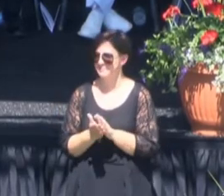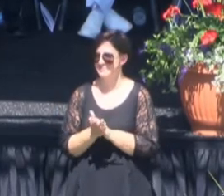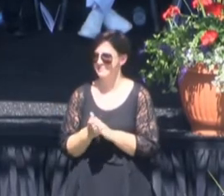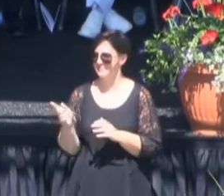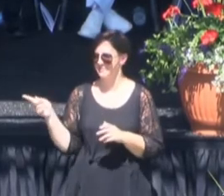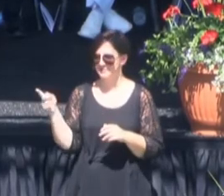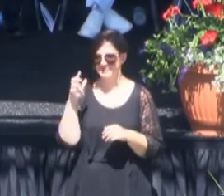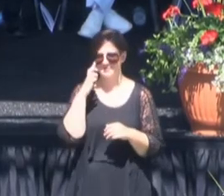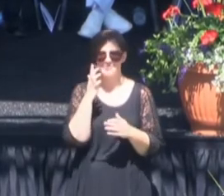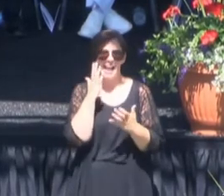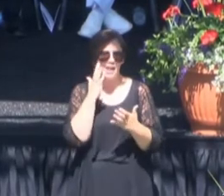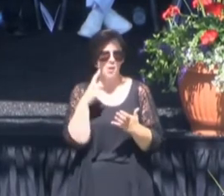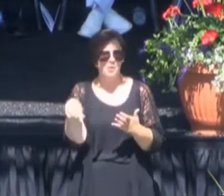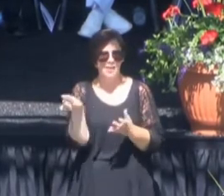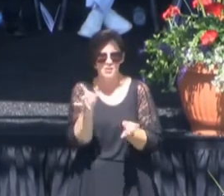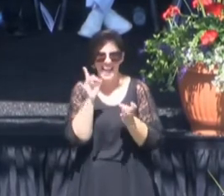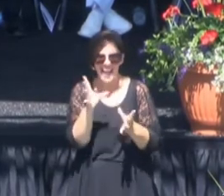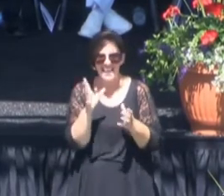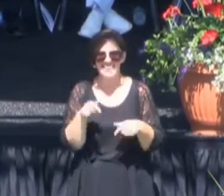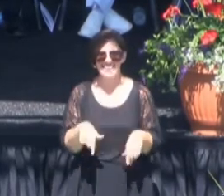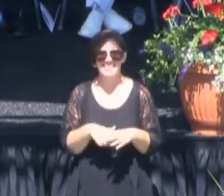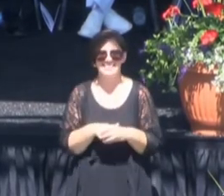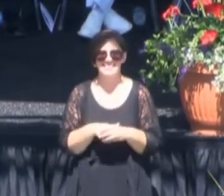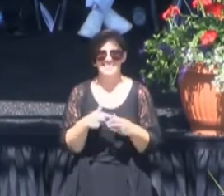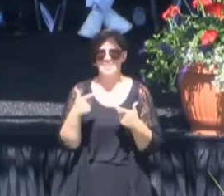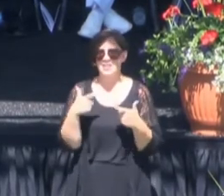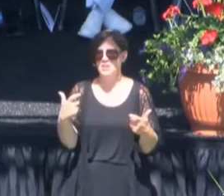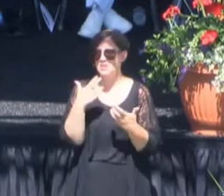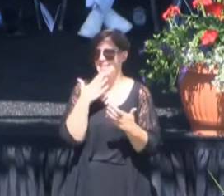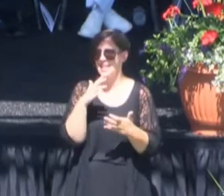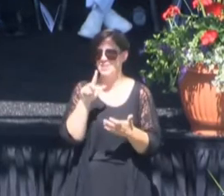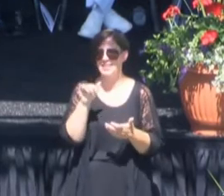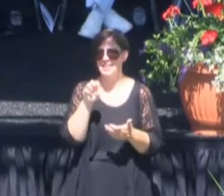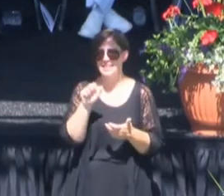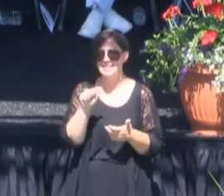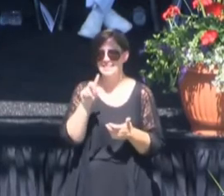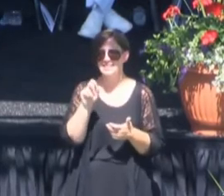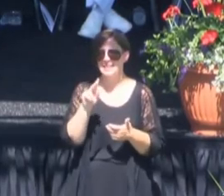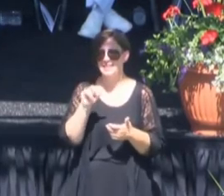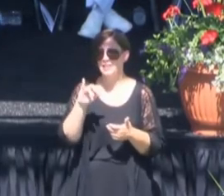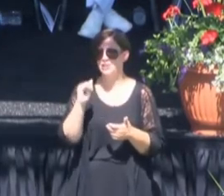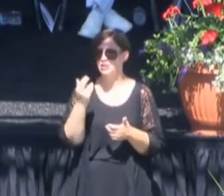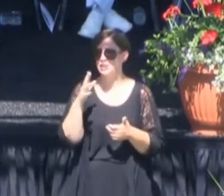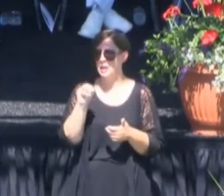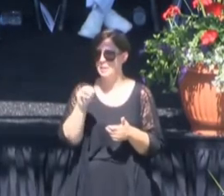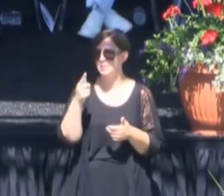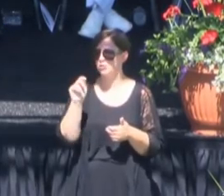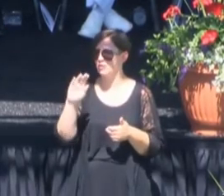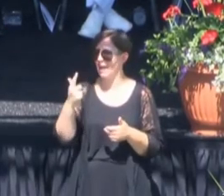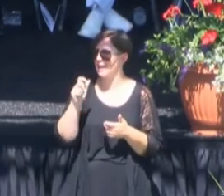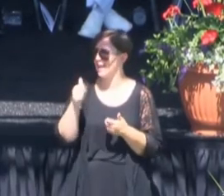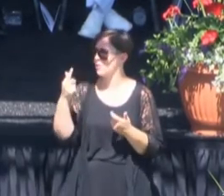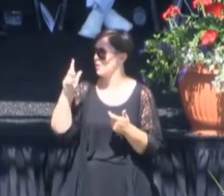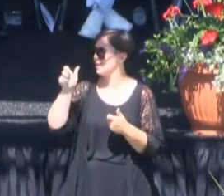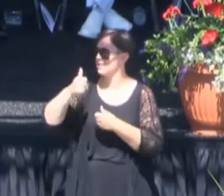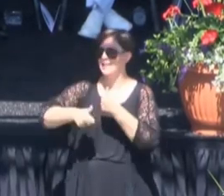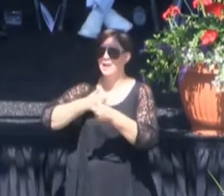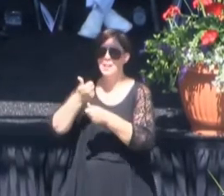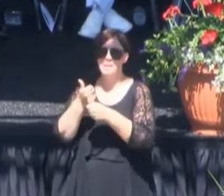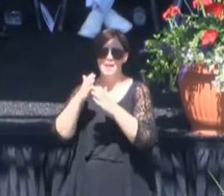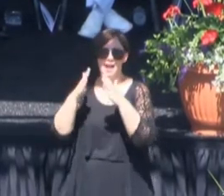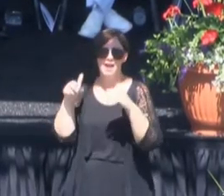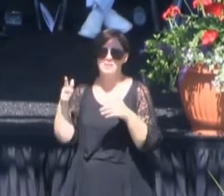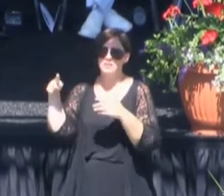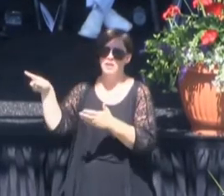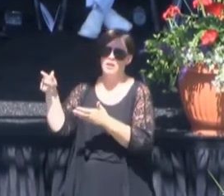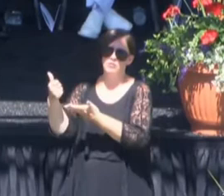And I know they're going to hate this, but a huge thank you to Lisa Donitz and Jim Tobin, Greg Metalis, and everybody else at the Alumni House for being so